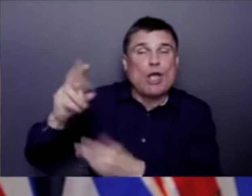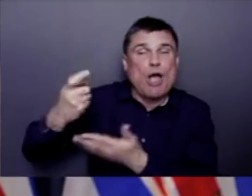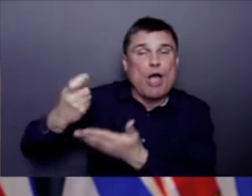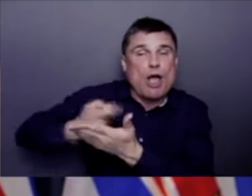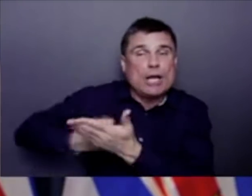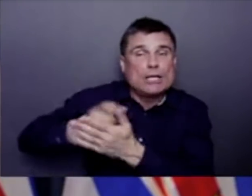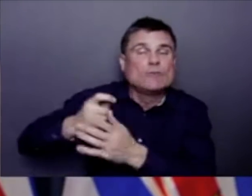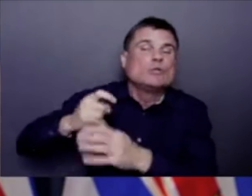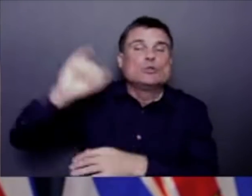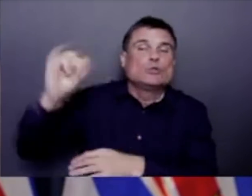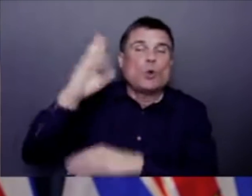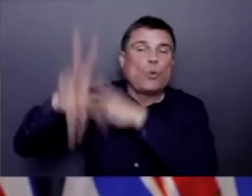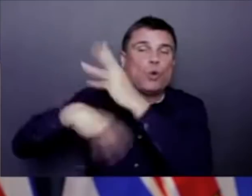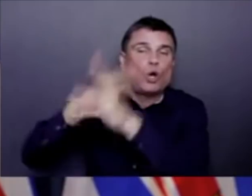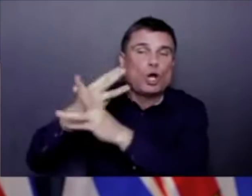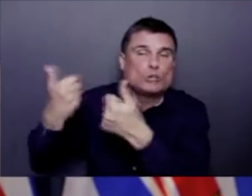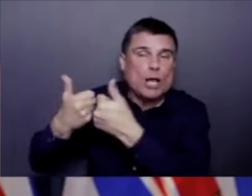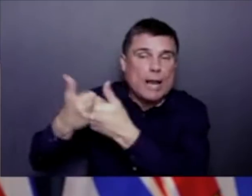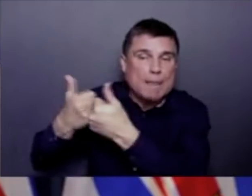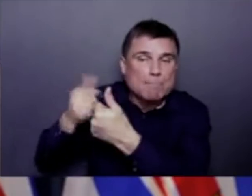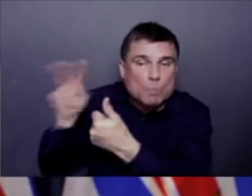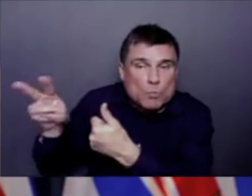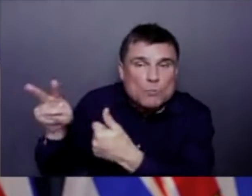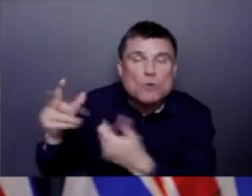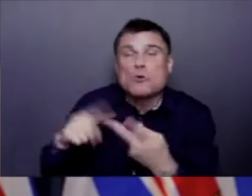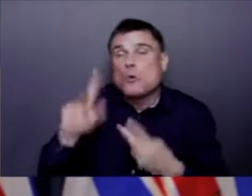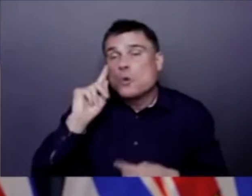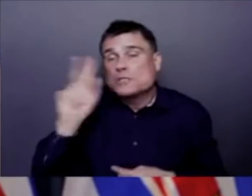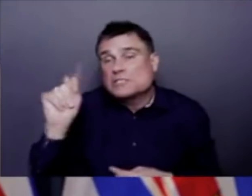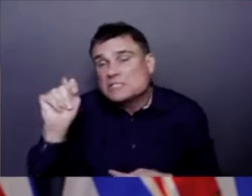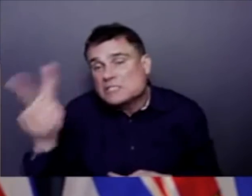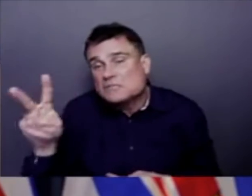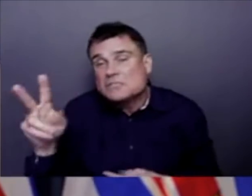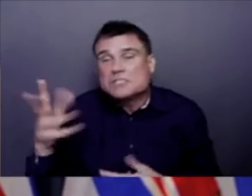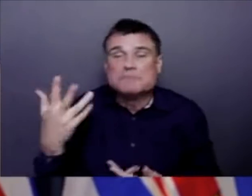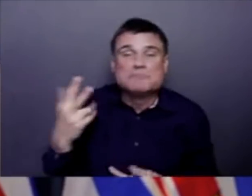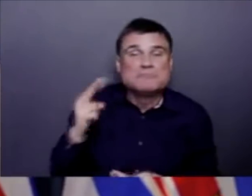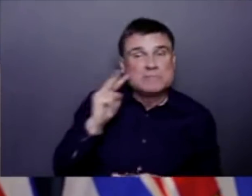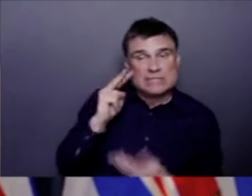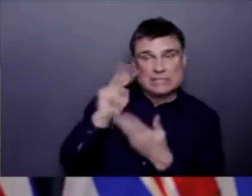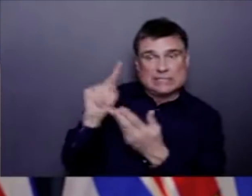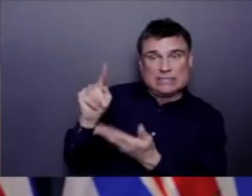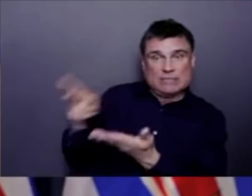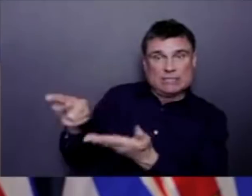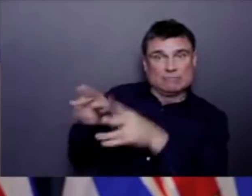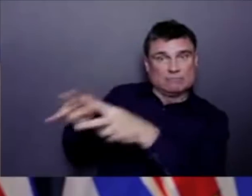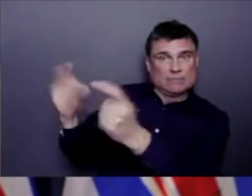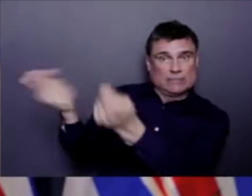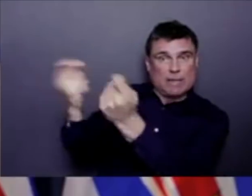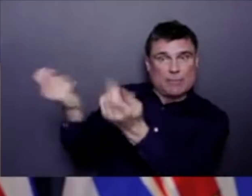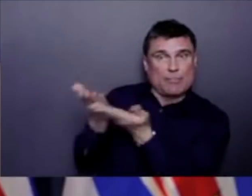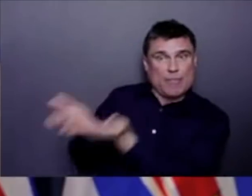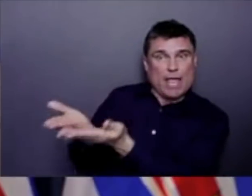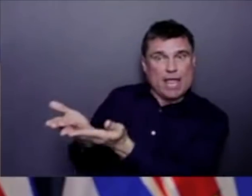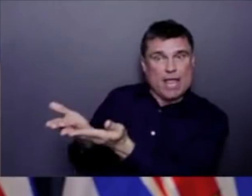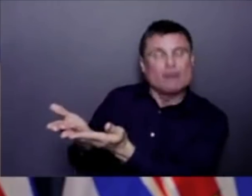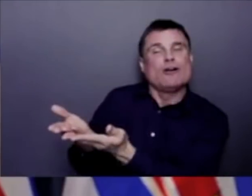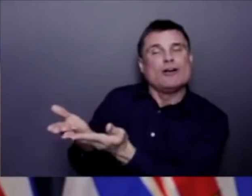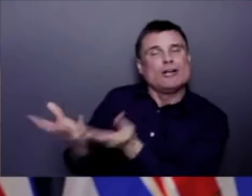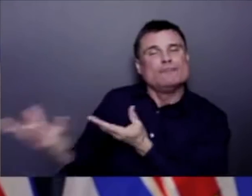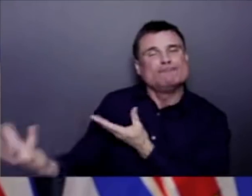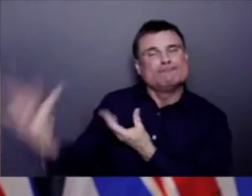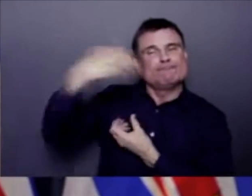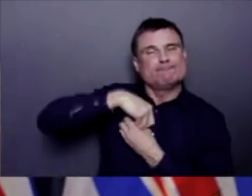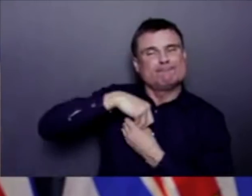it in our own households and with no one else. And I think that's the way all of us need to